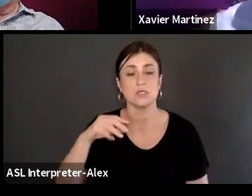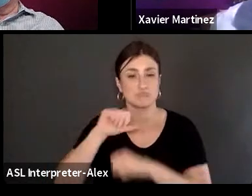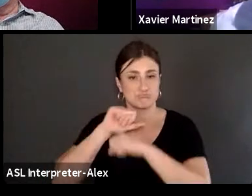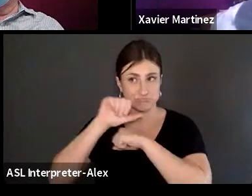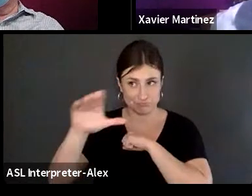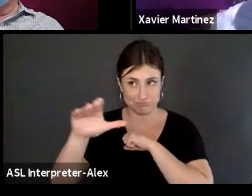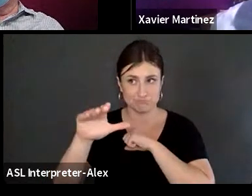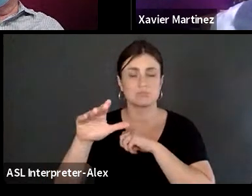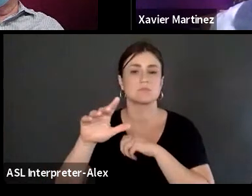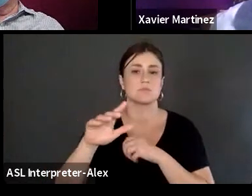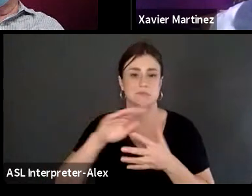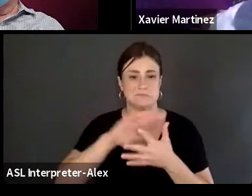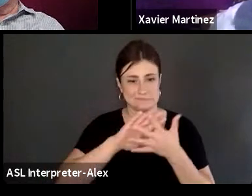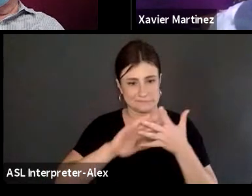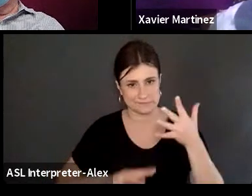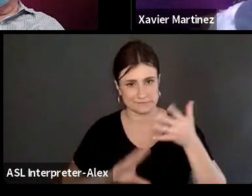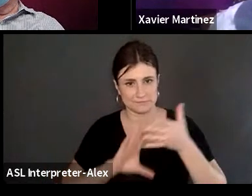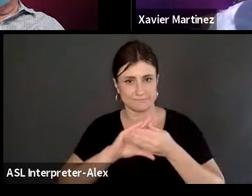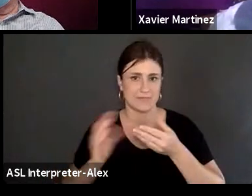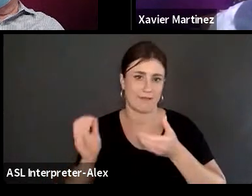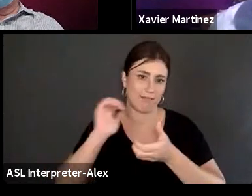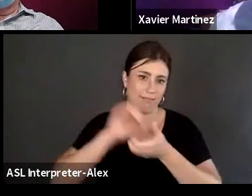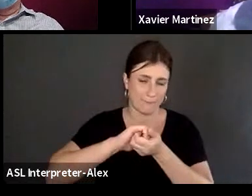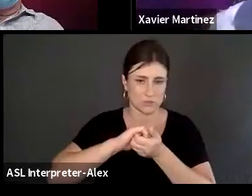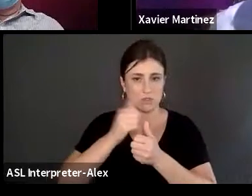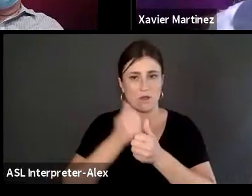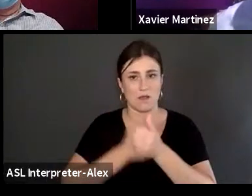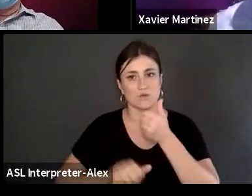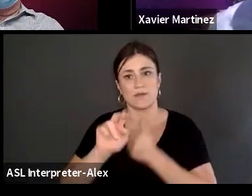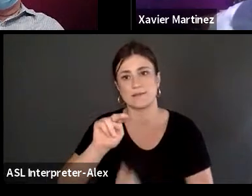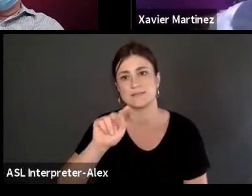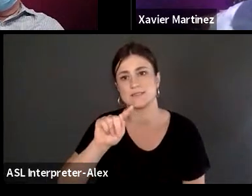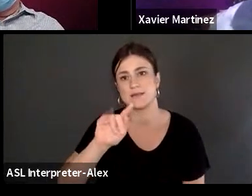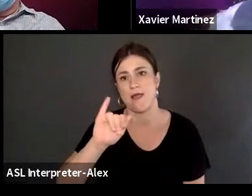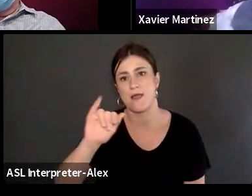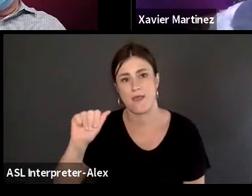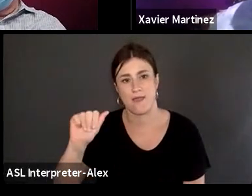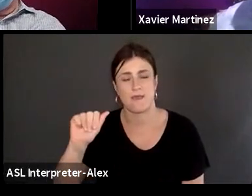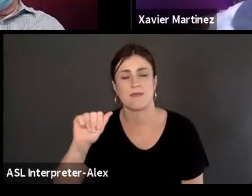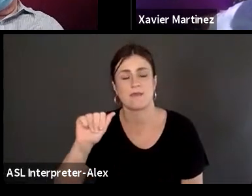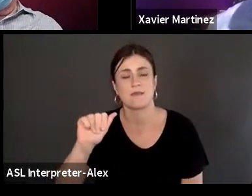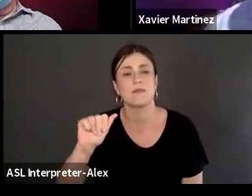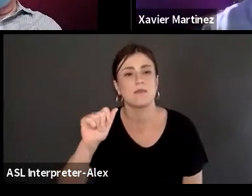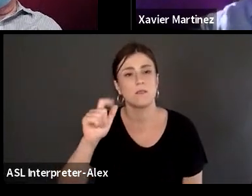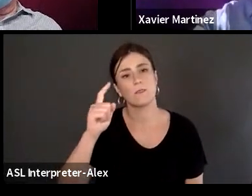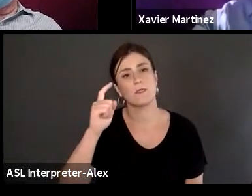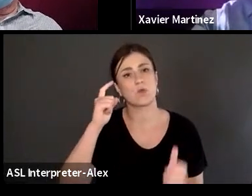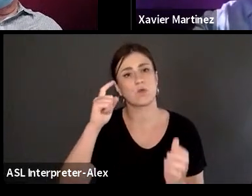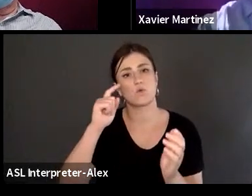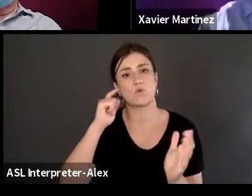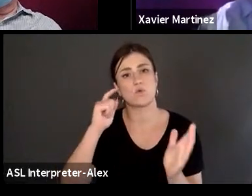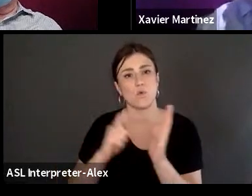collaboratively under the NTIA's notice of funding opportunities by Santa Fe County on behalf